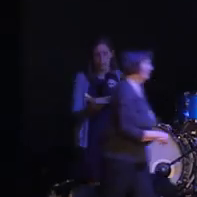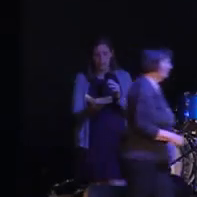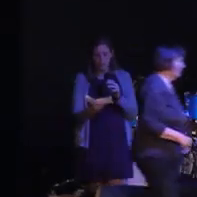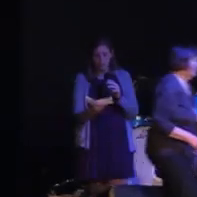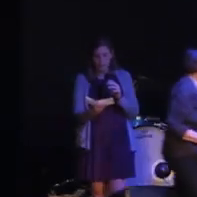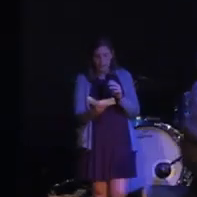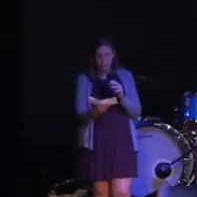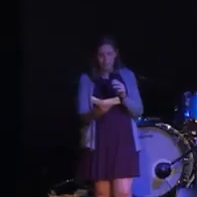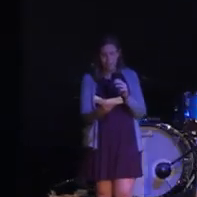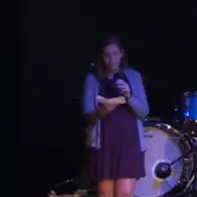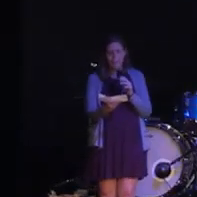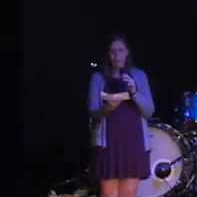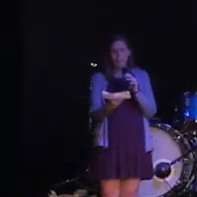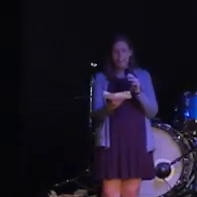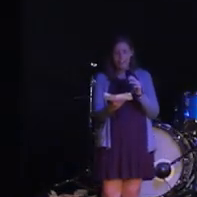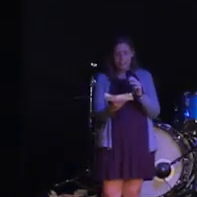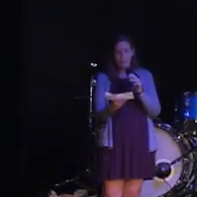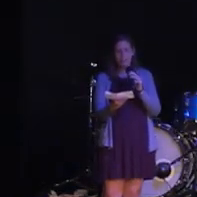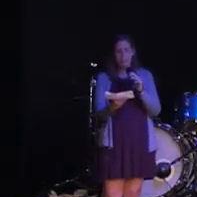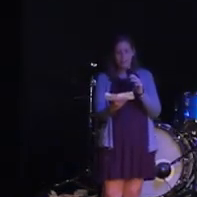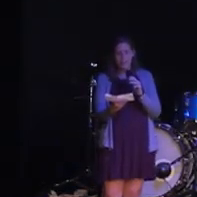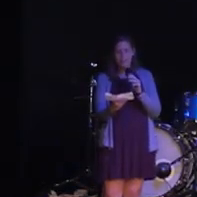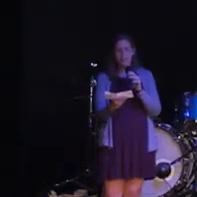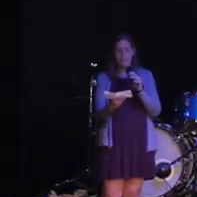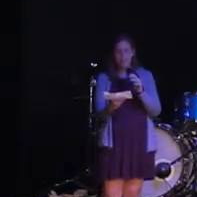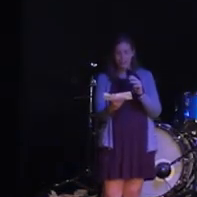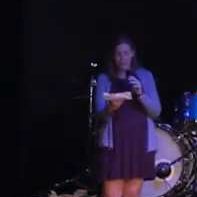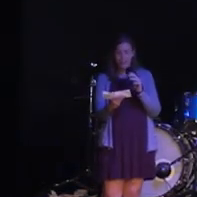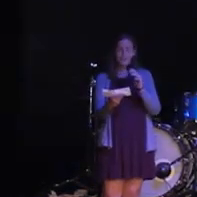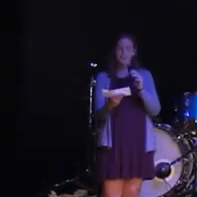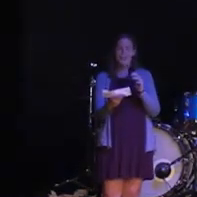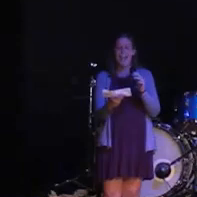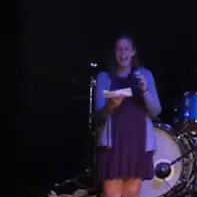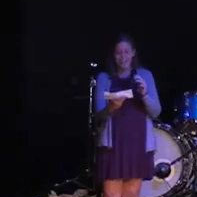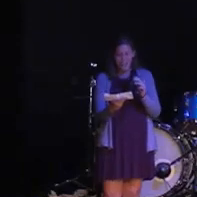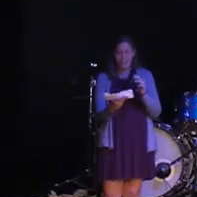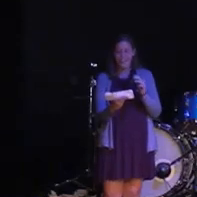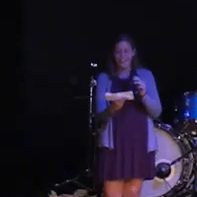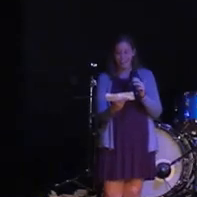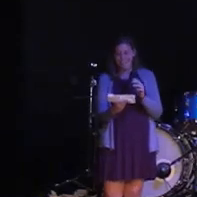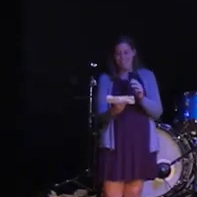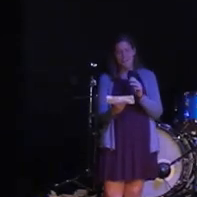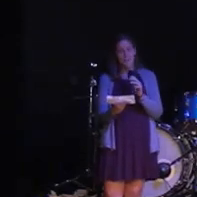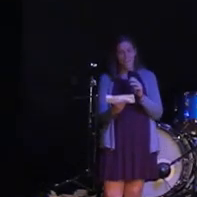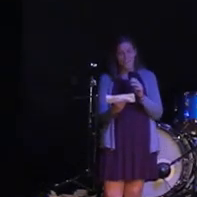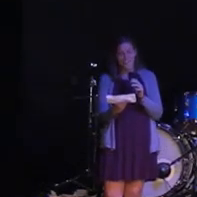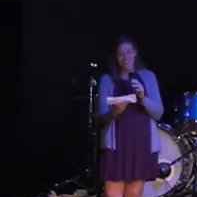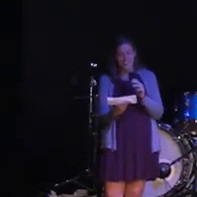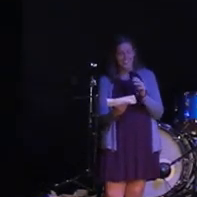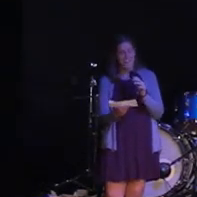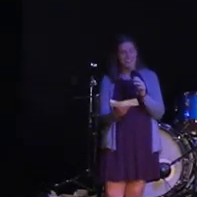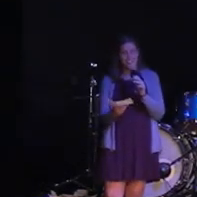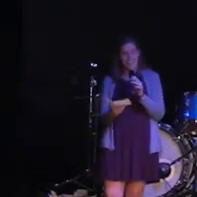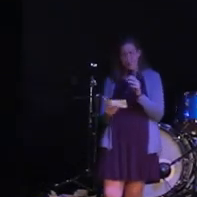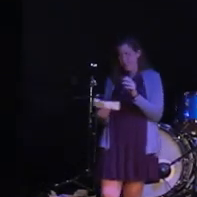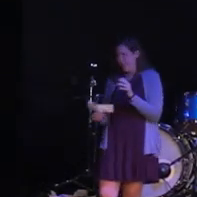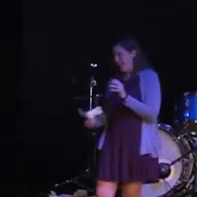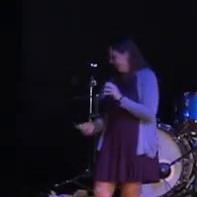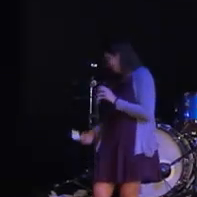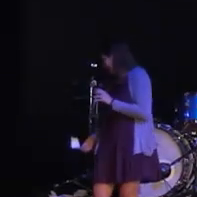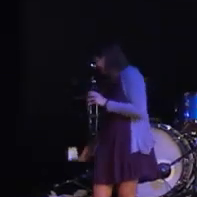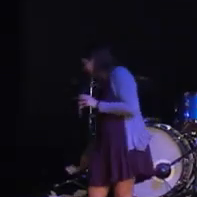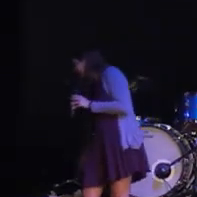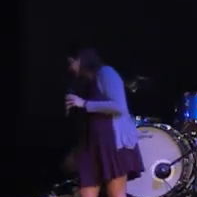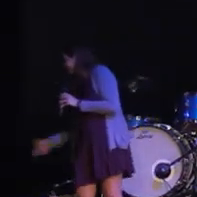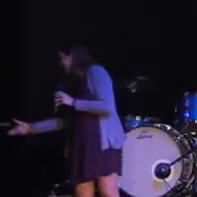Hickory the fourth, raised by Rafaela, Isabella, Lucia, Herb, and Jan of Kenmore, Washington, their second